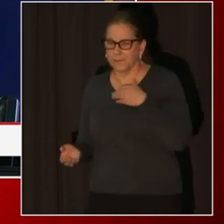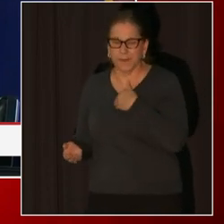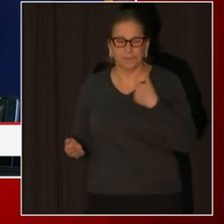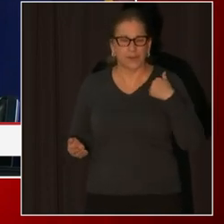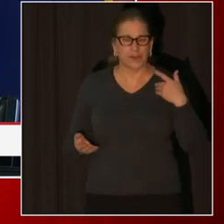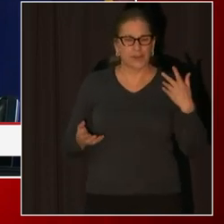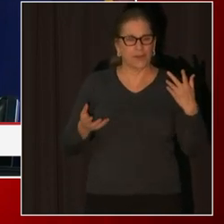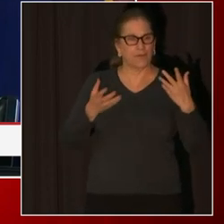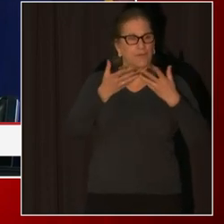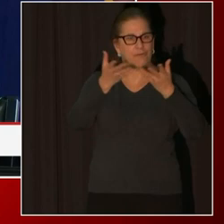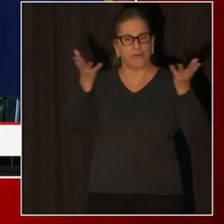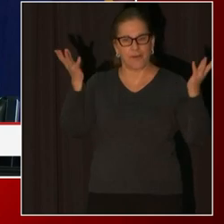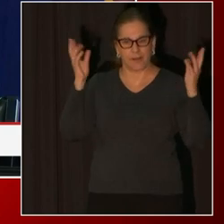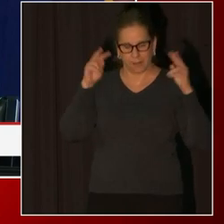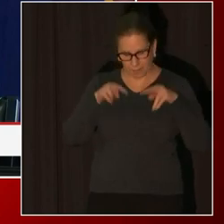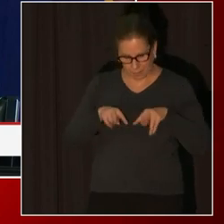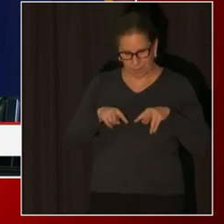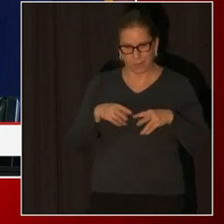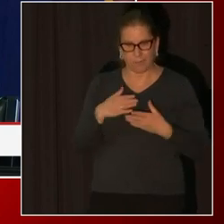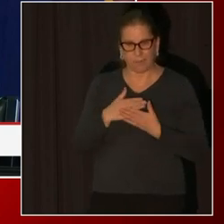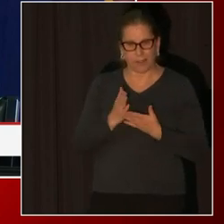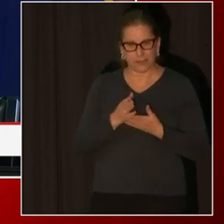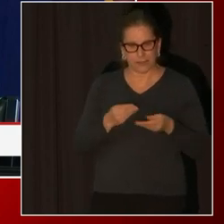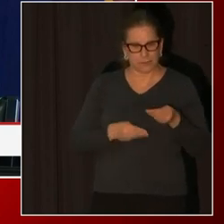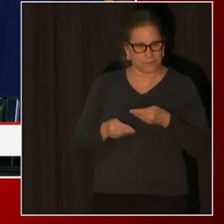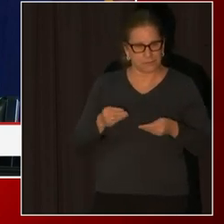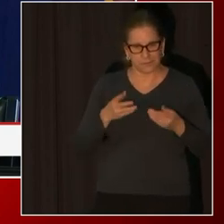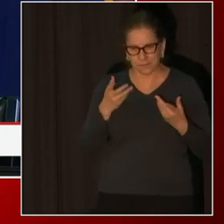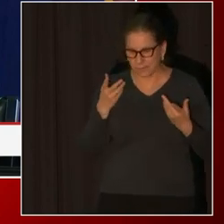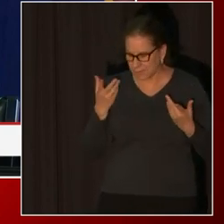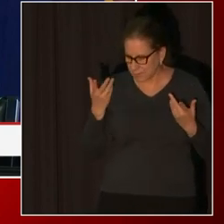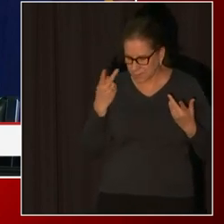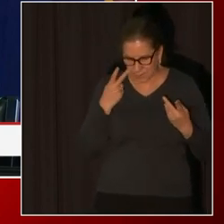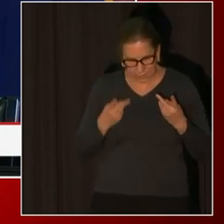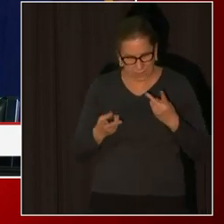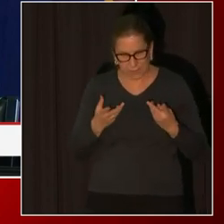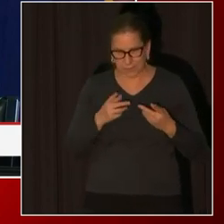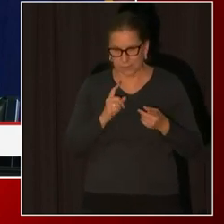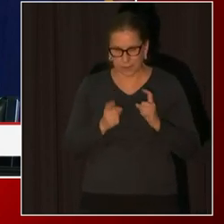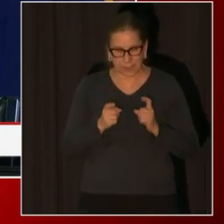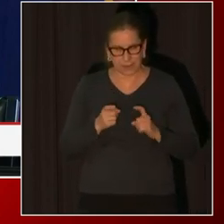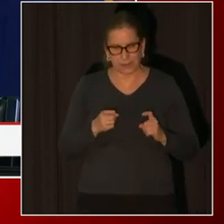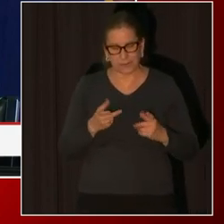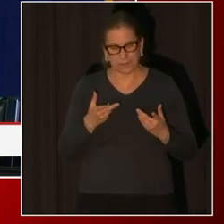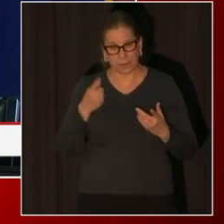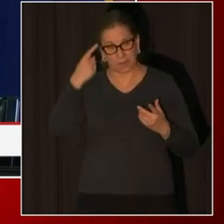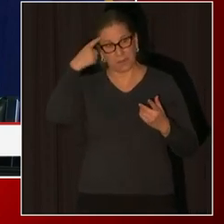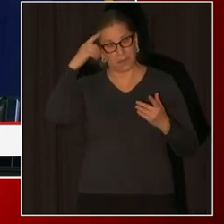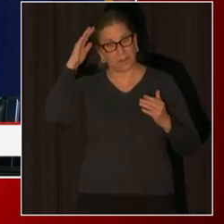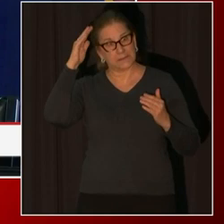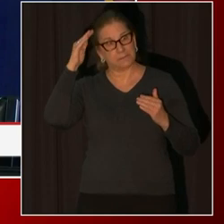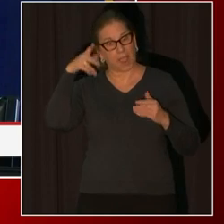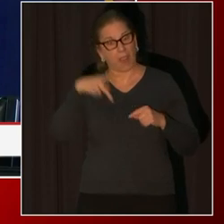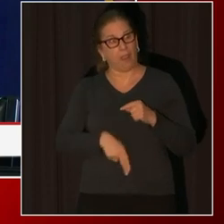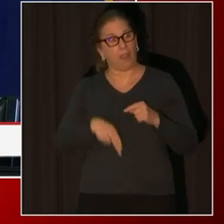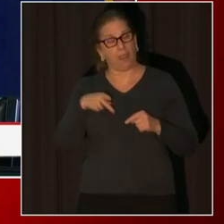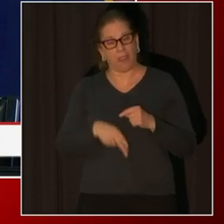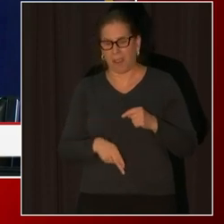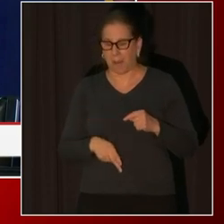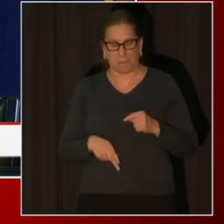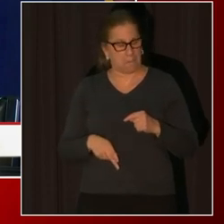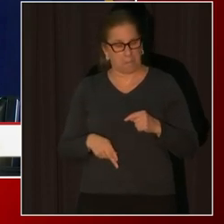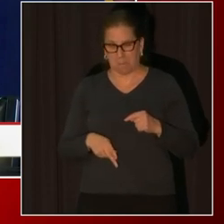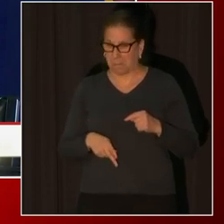of pain. And while I think that when we look at the details, we will still see that there have been some trimming